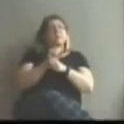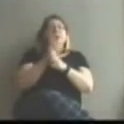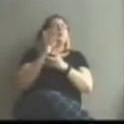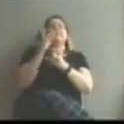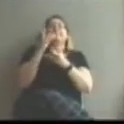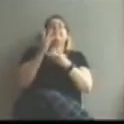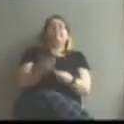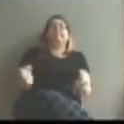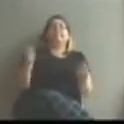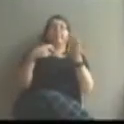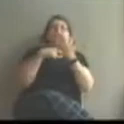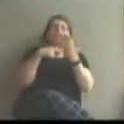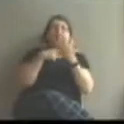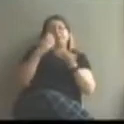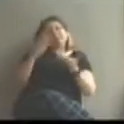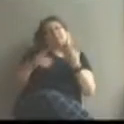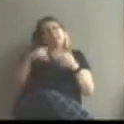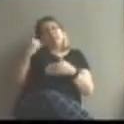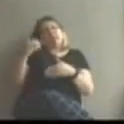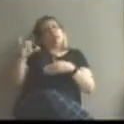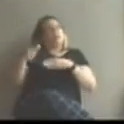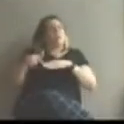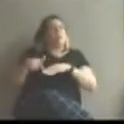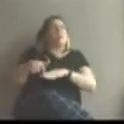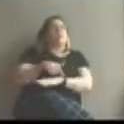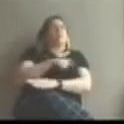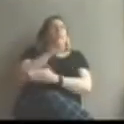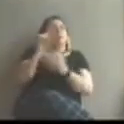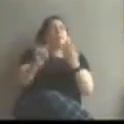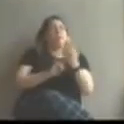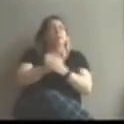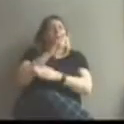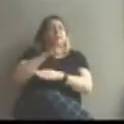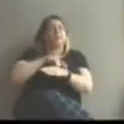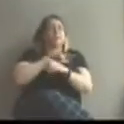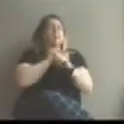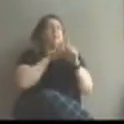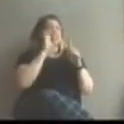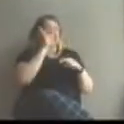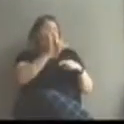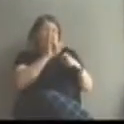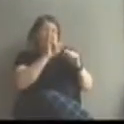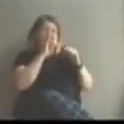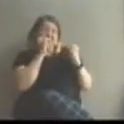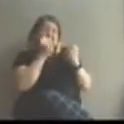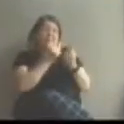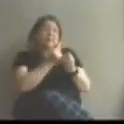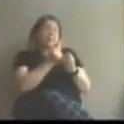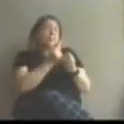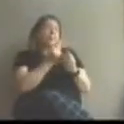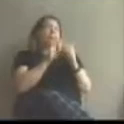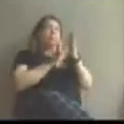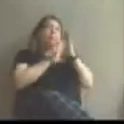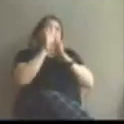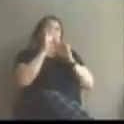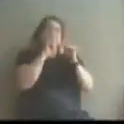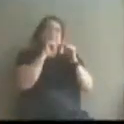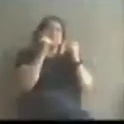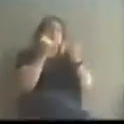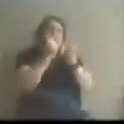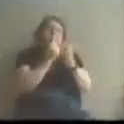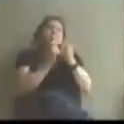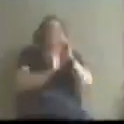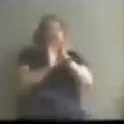resolve a ticket. Now those may look like some long hour times, but the team that you're looking at here for the most part is our development team. So these are